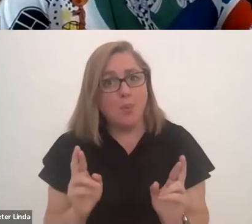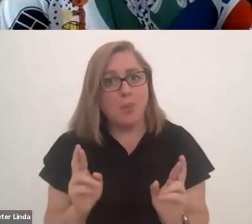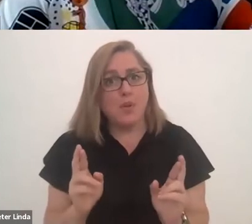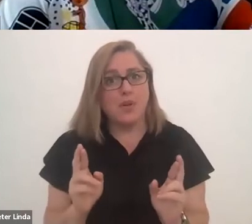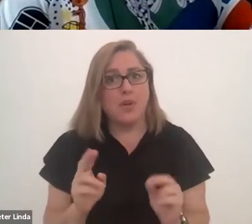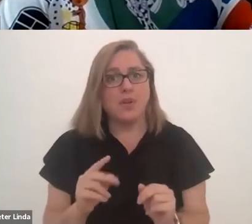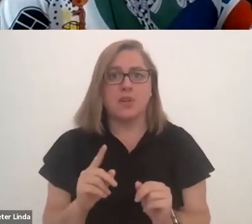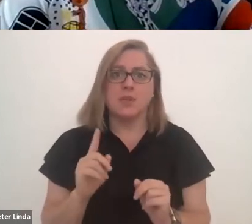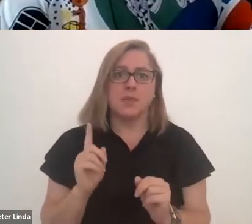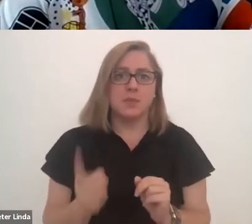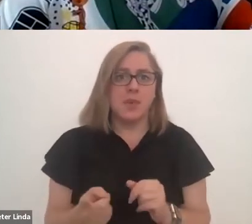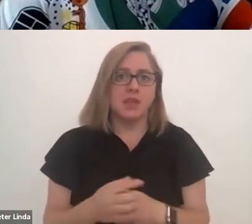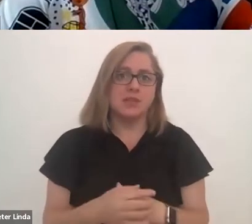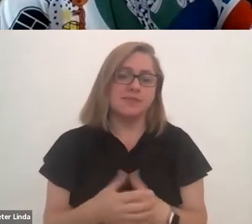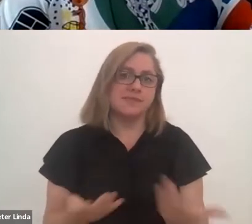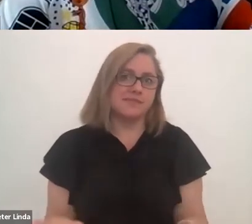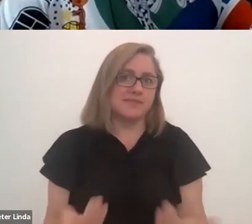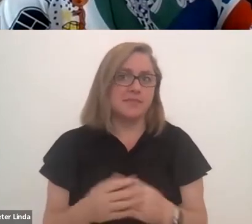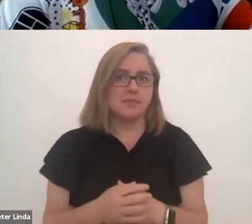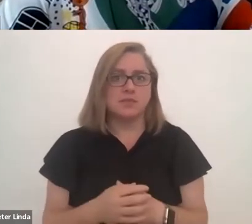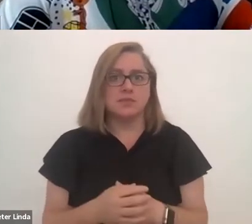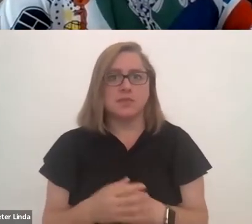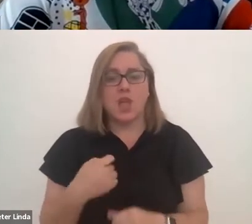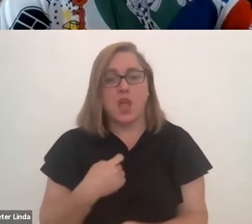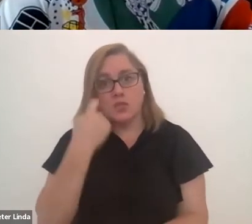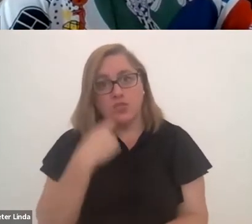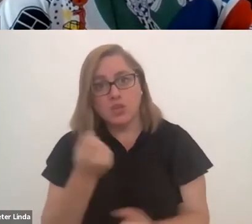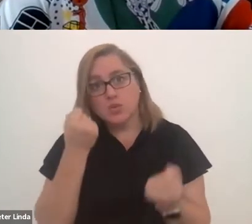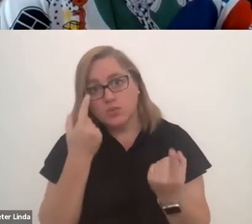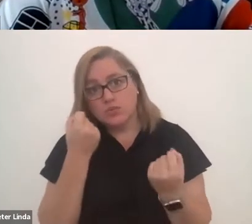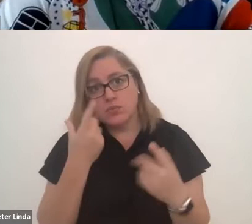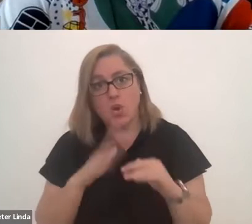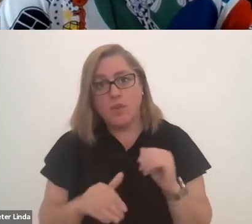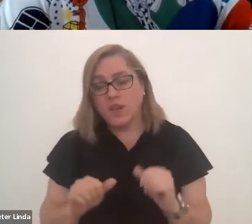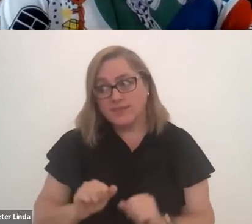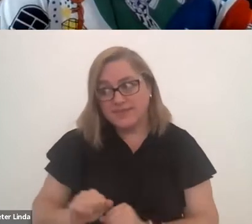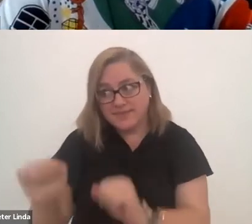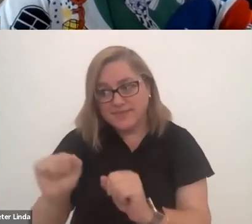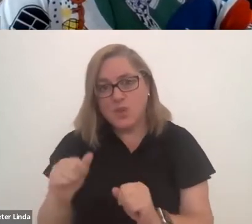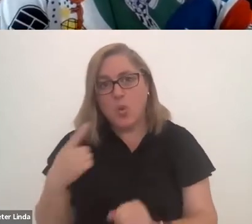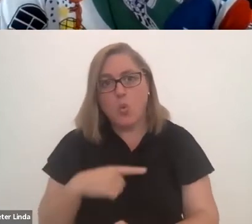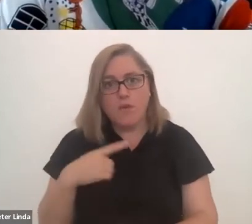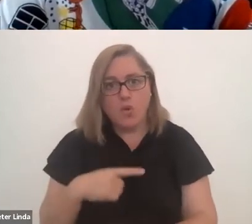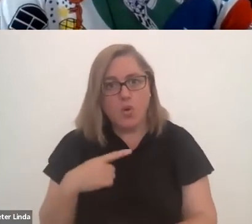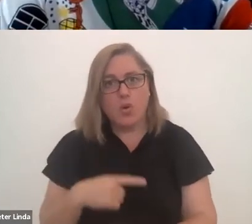I try to understand, again, I guess, why it happens, where it's coming